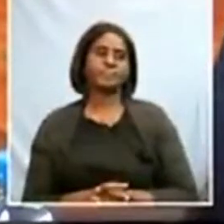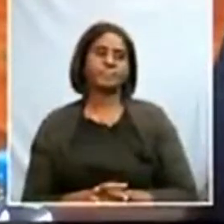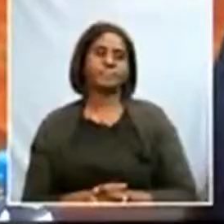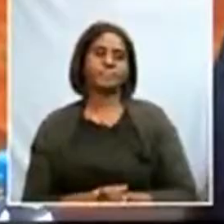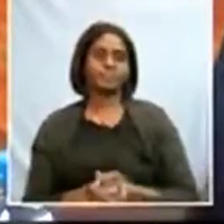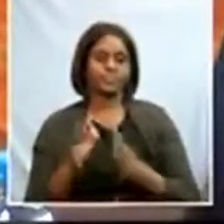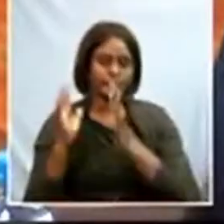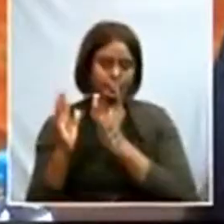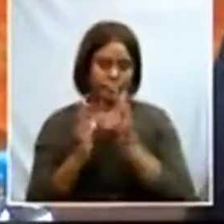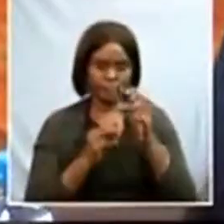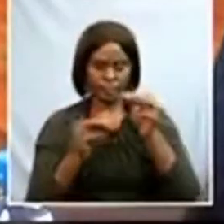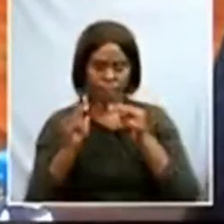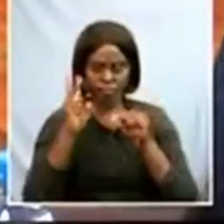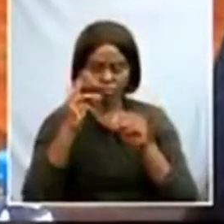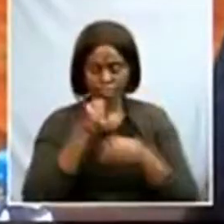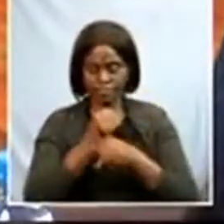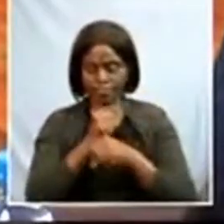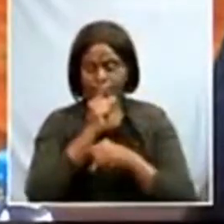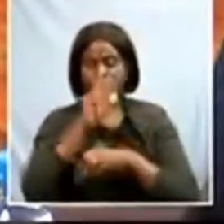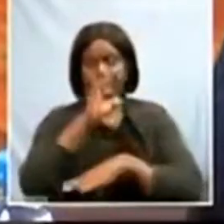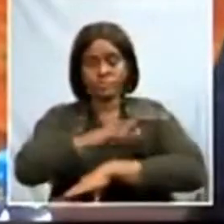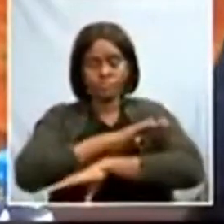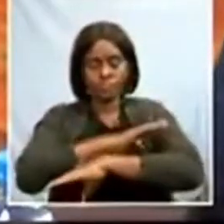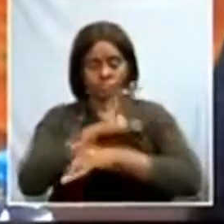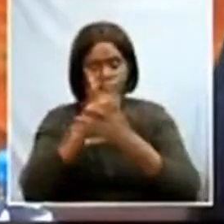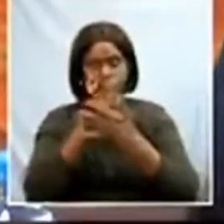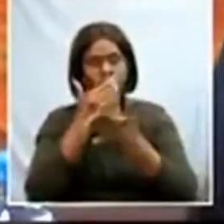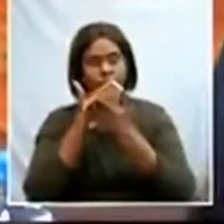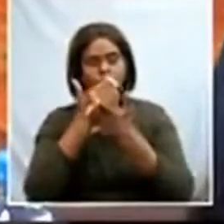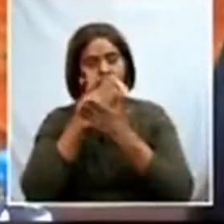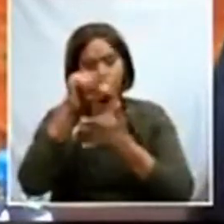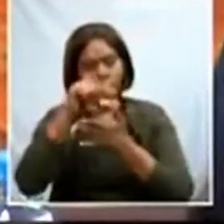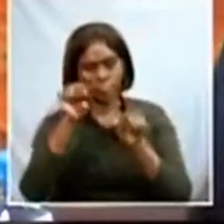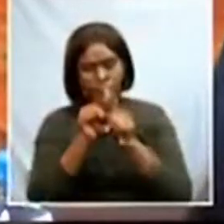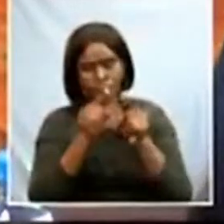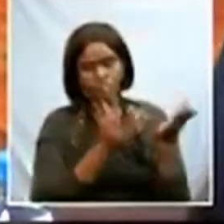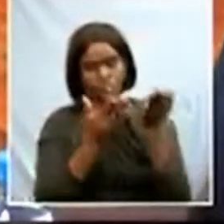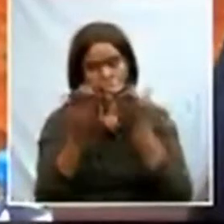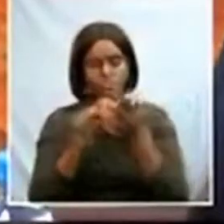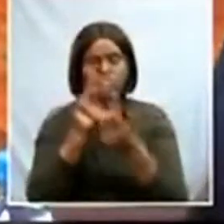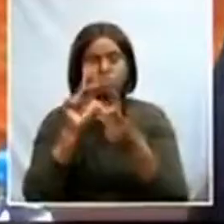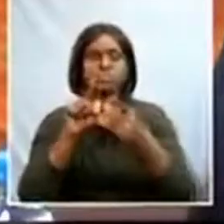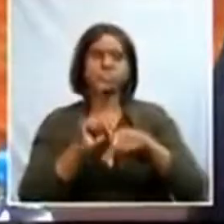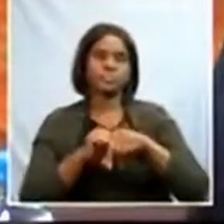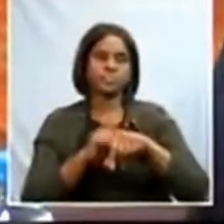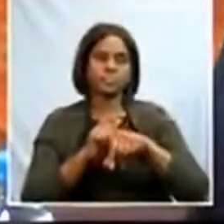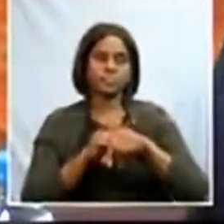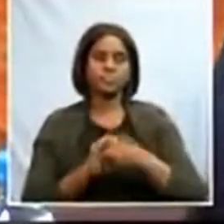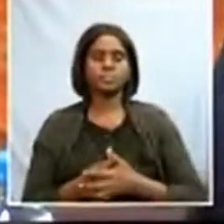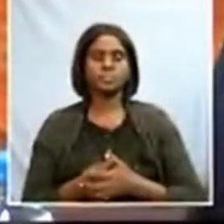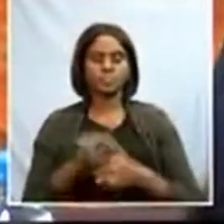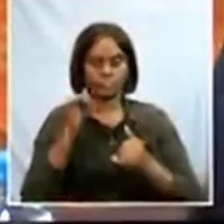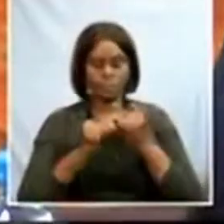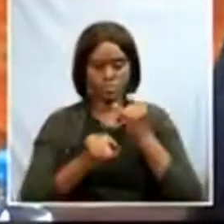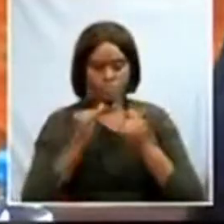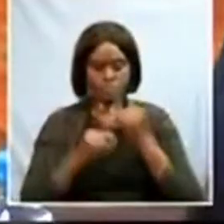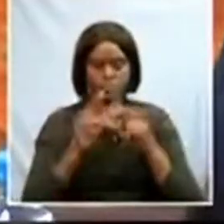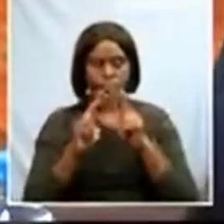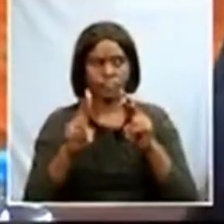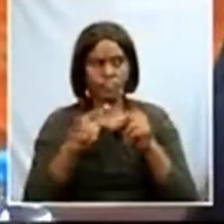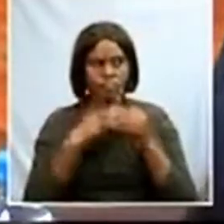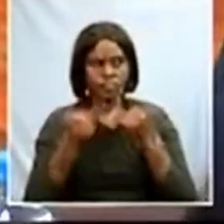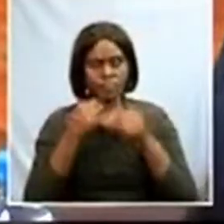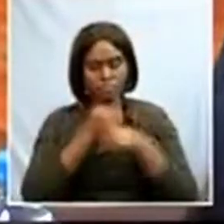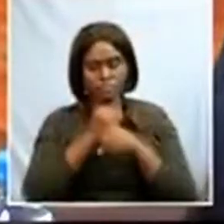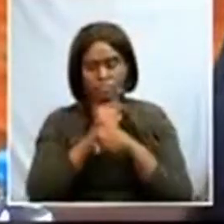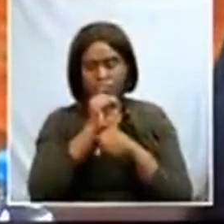The major measure, management to ensure that desks are of good quality and delivered on time. In conclusion, Chair, I wish to